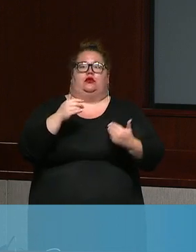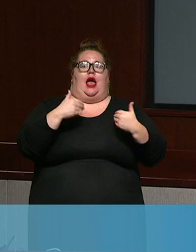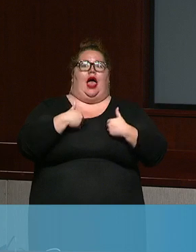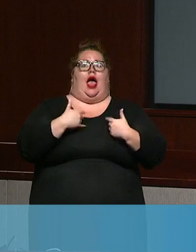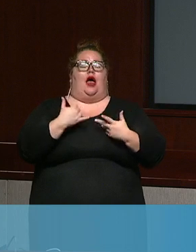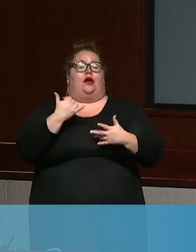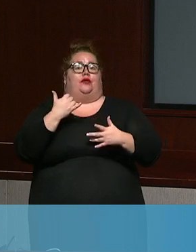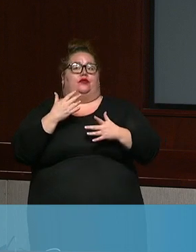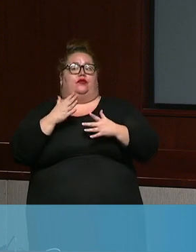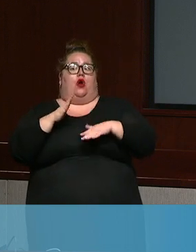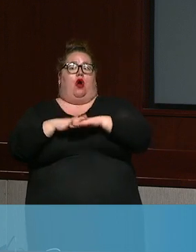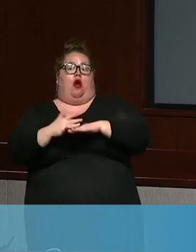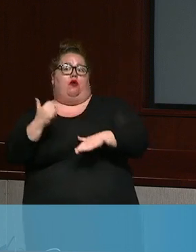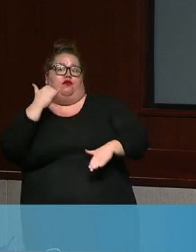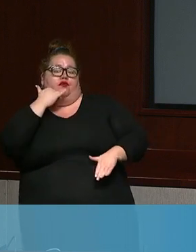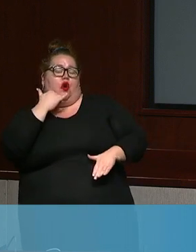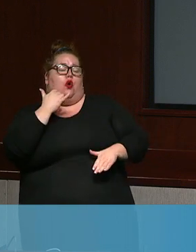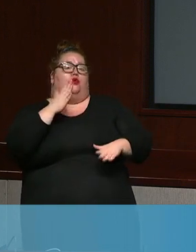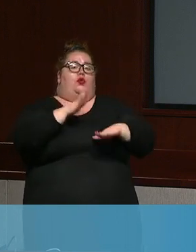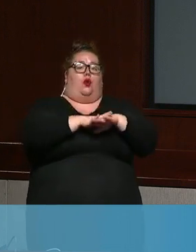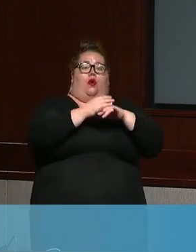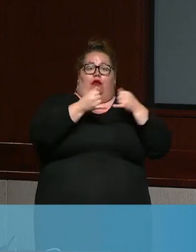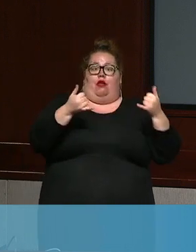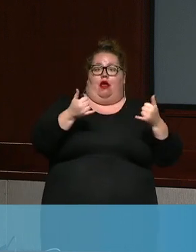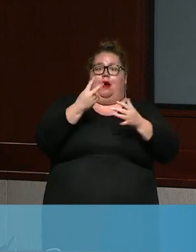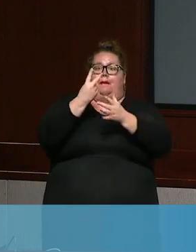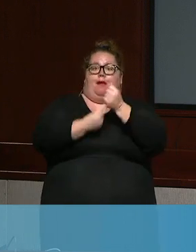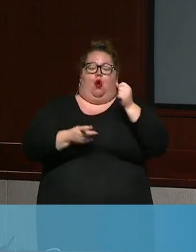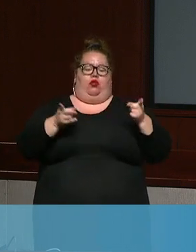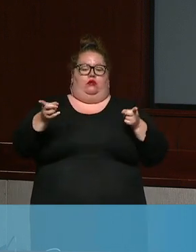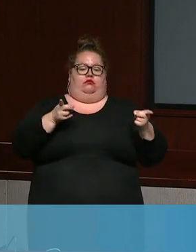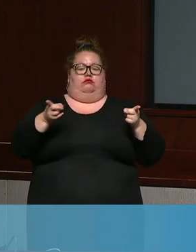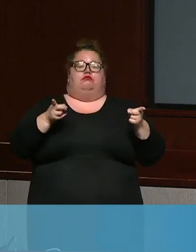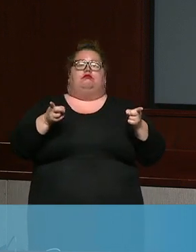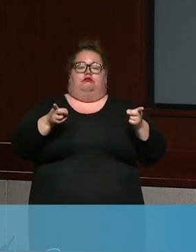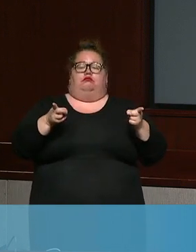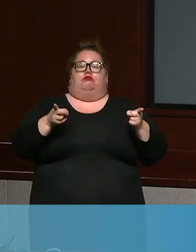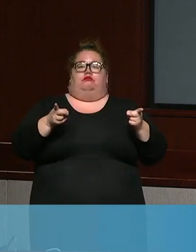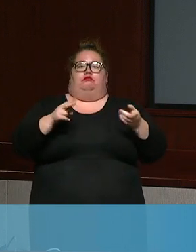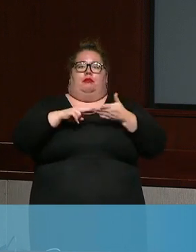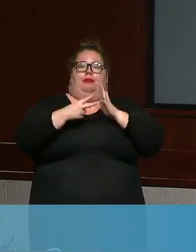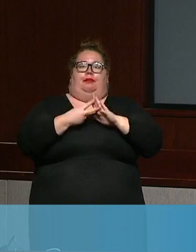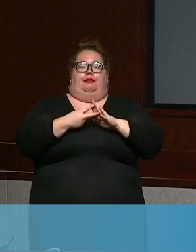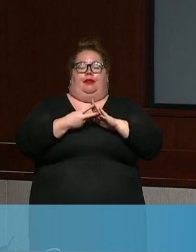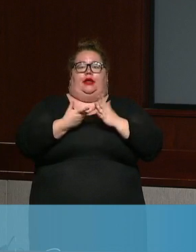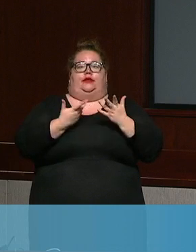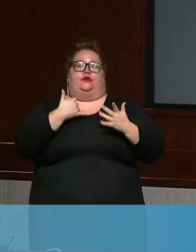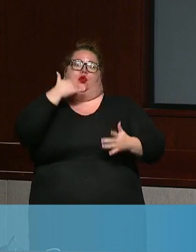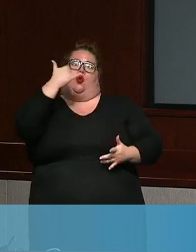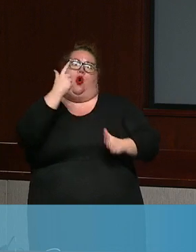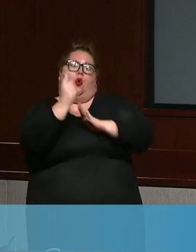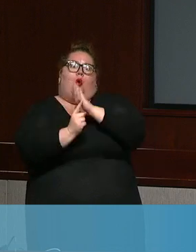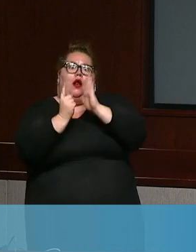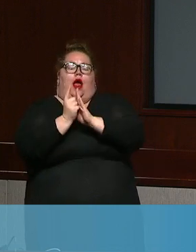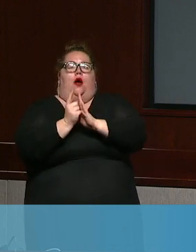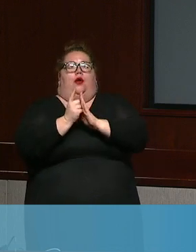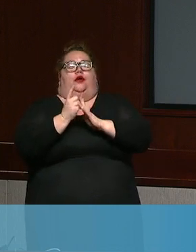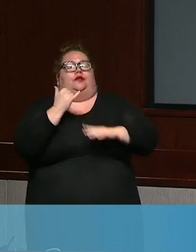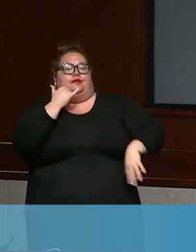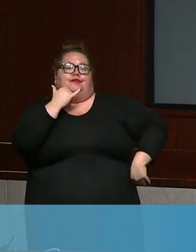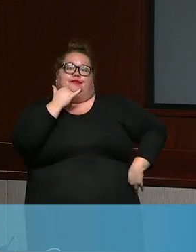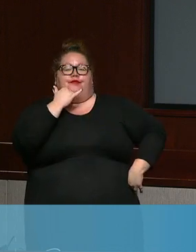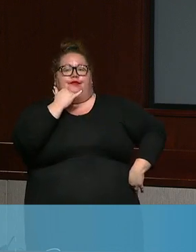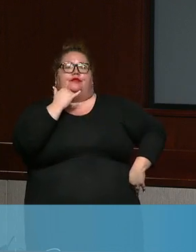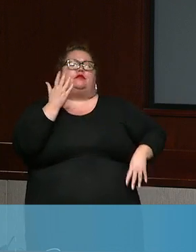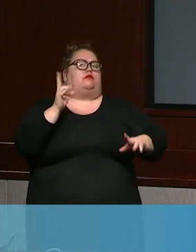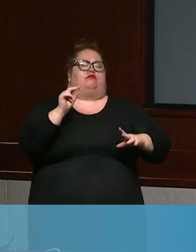phone in order to make it a little bit more efficient on both ends, so they don't have to spend an hour of their time with us, but they can fill it out at their convenience,